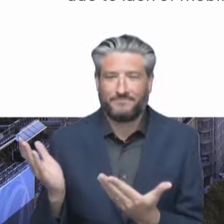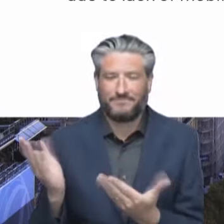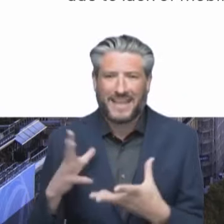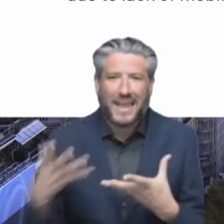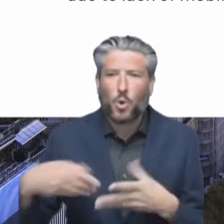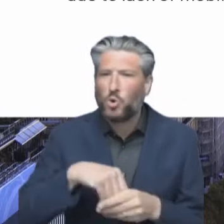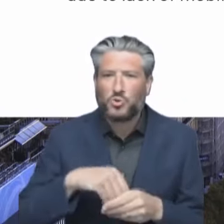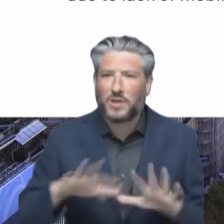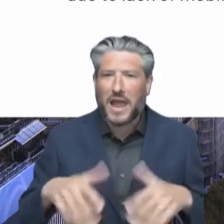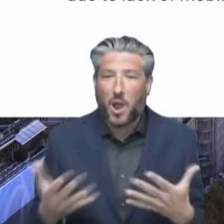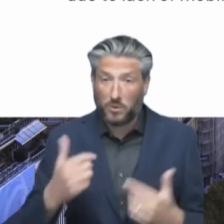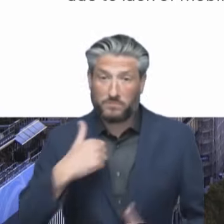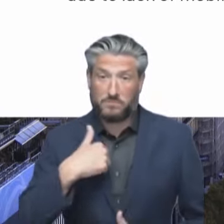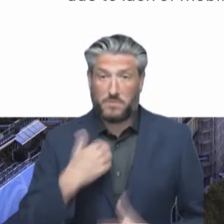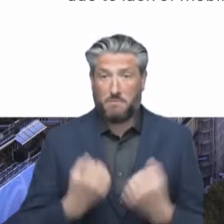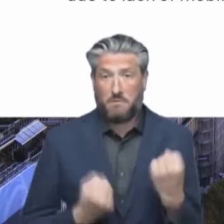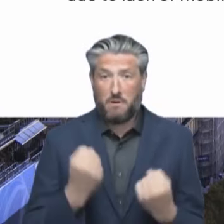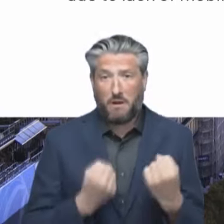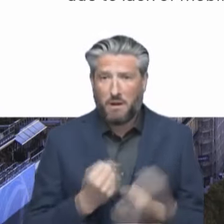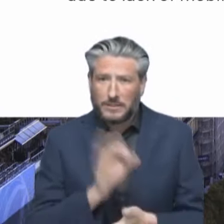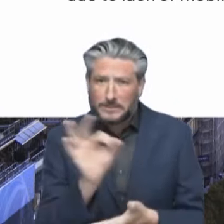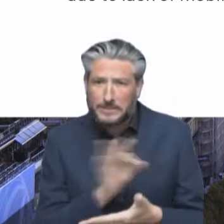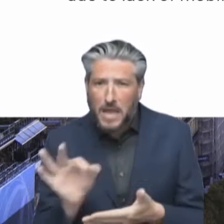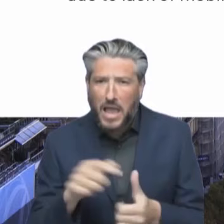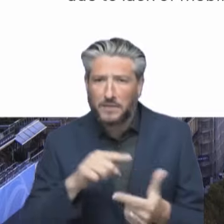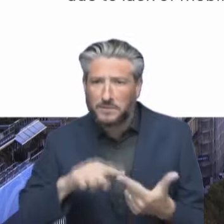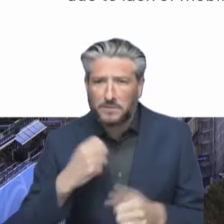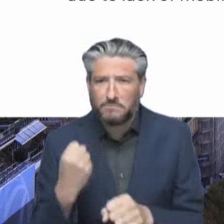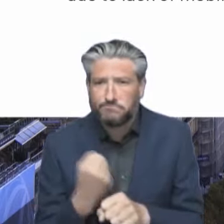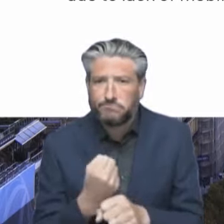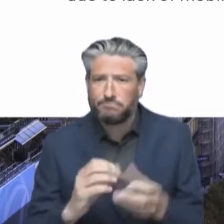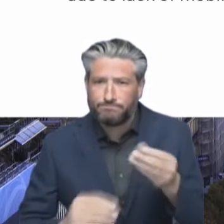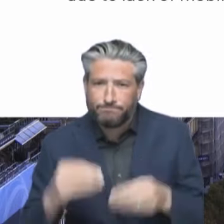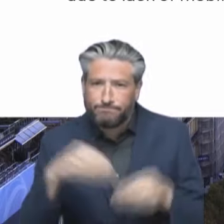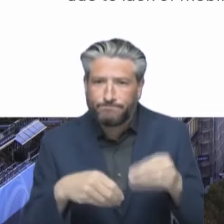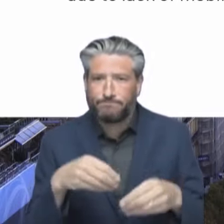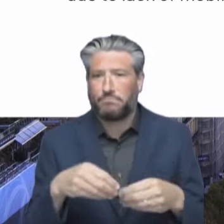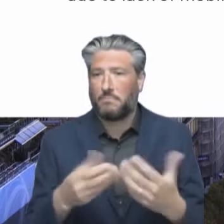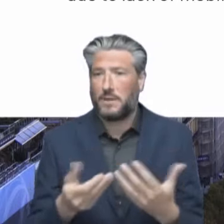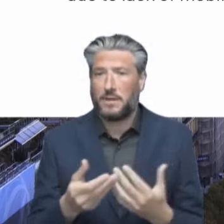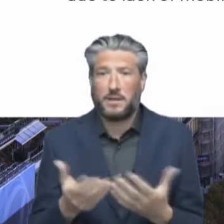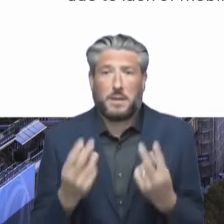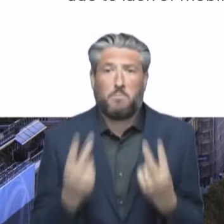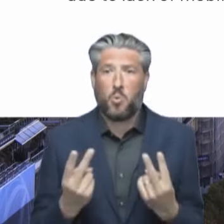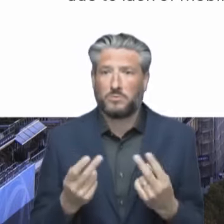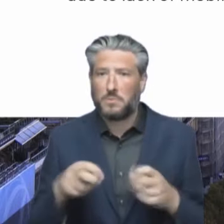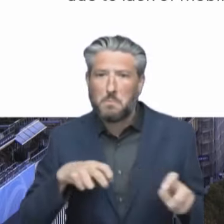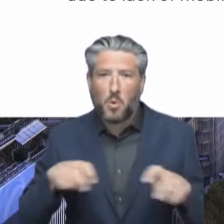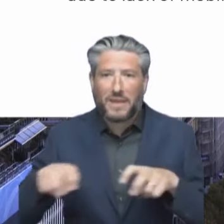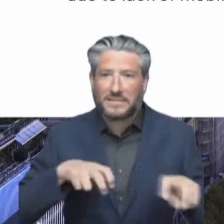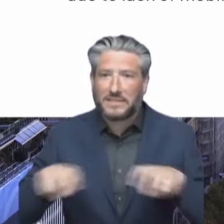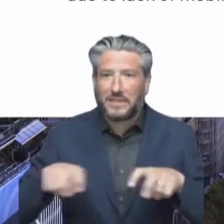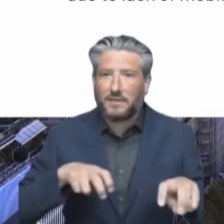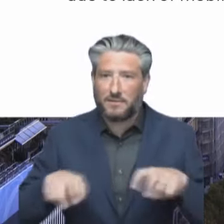we design mobility in a very solid with solidarity built in. So